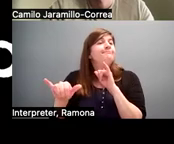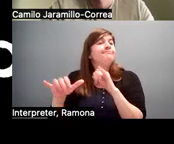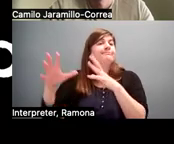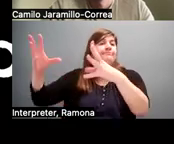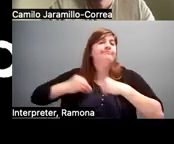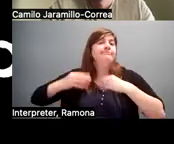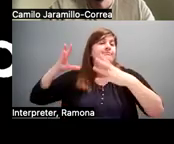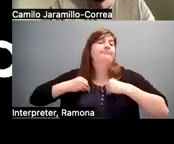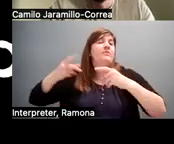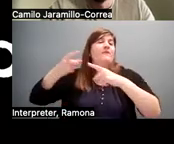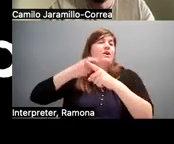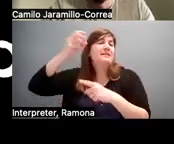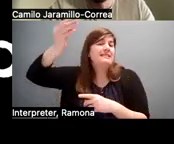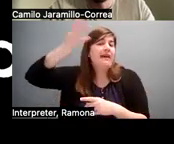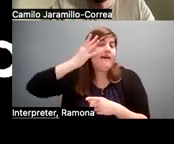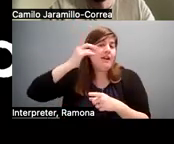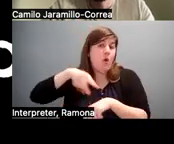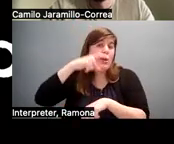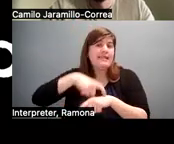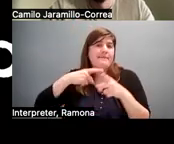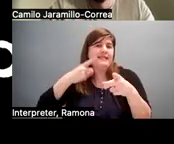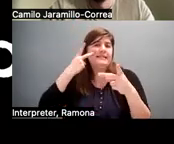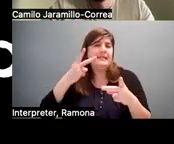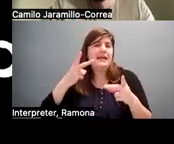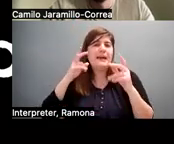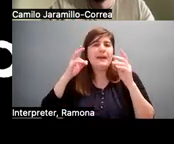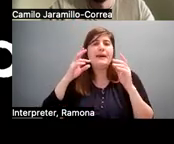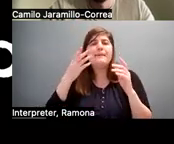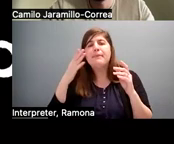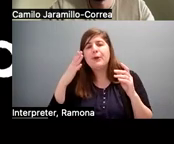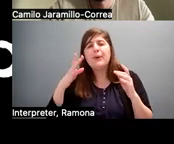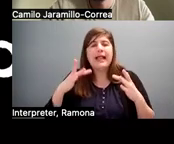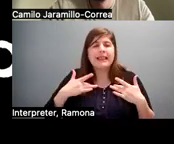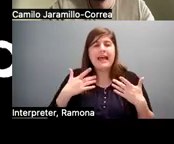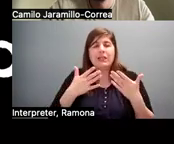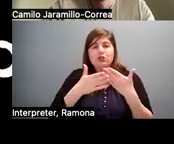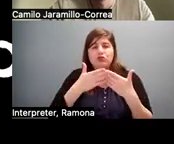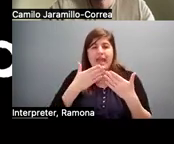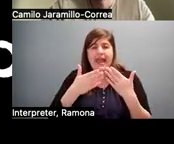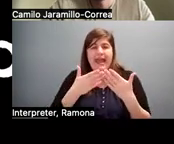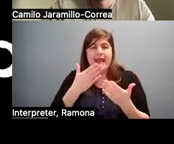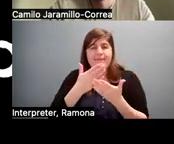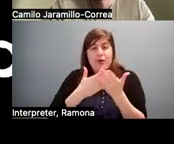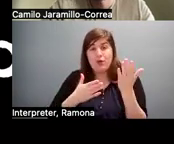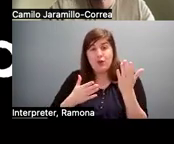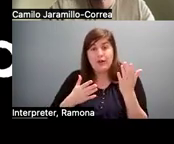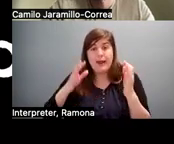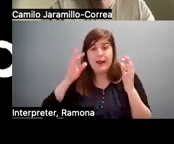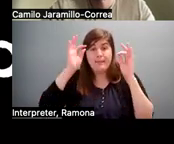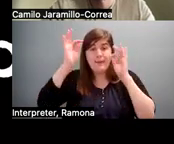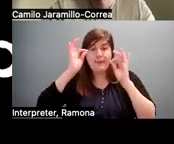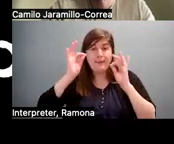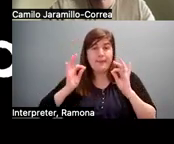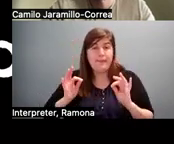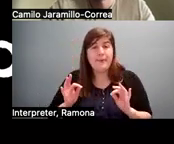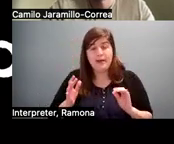period of time. So if you can see, the asteroid has like some blue or like gray parts that are kind of like